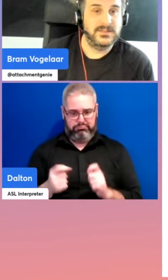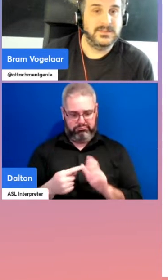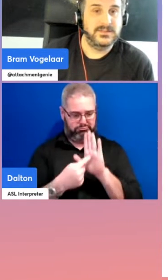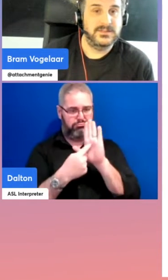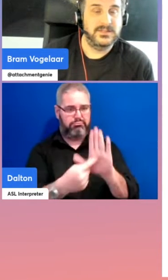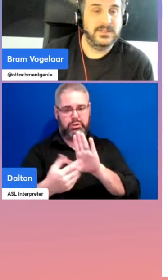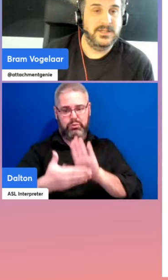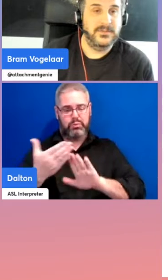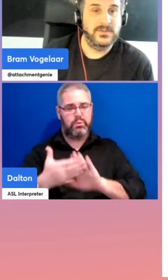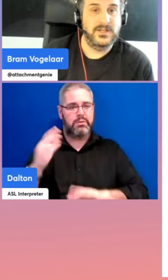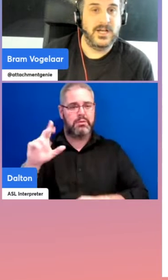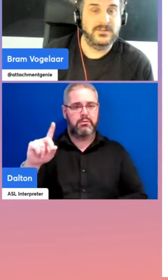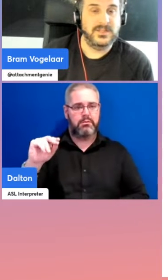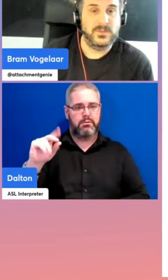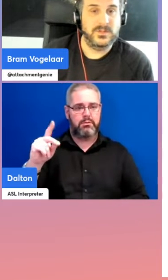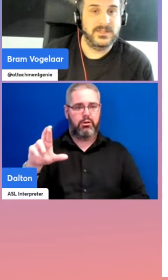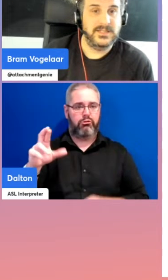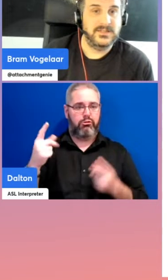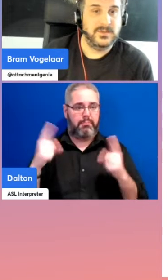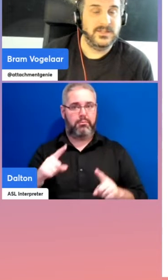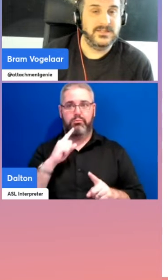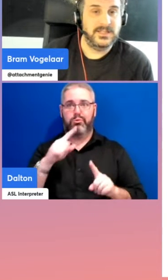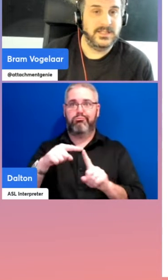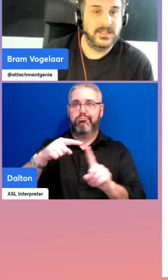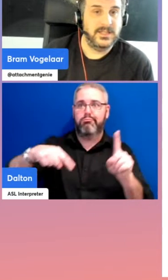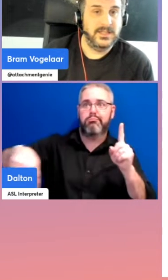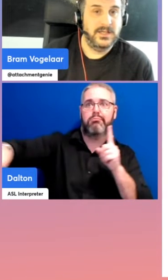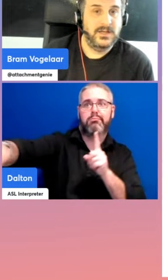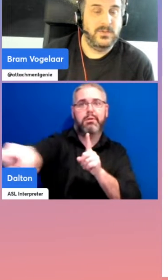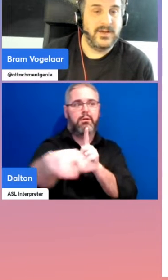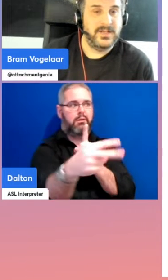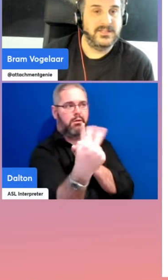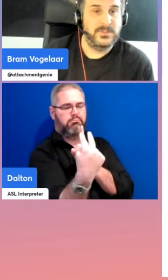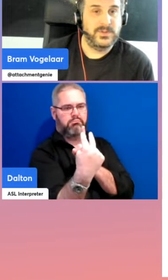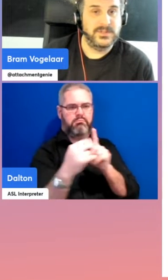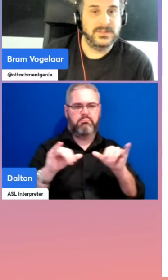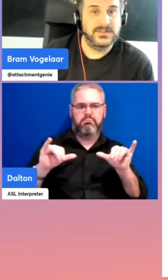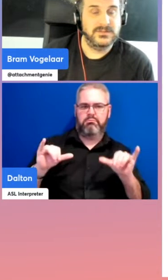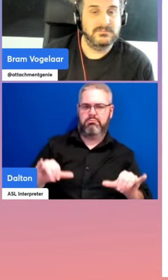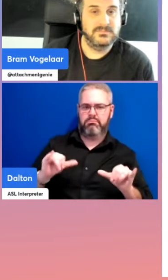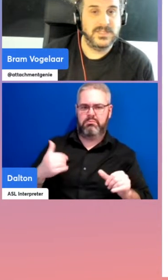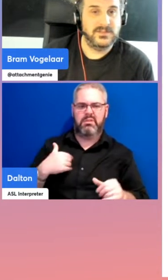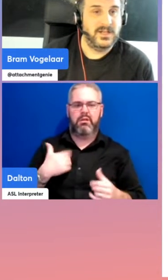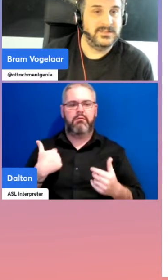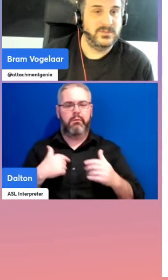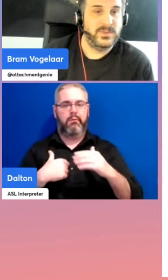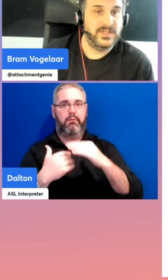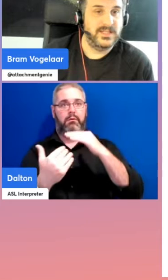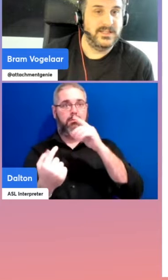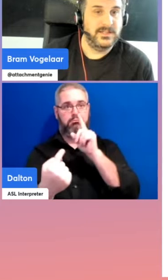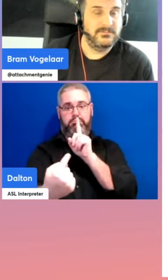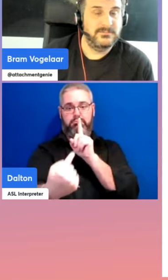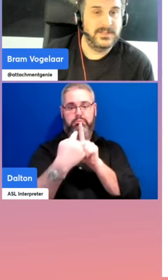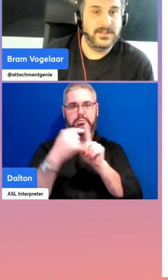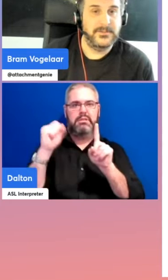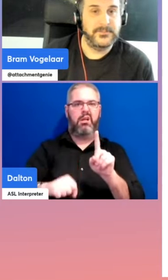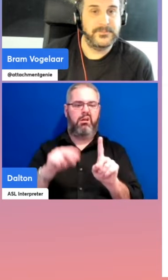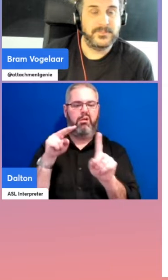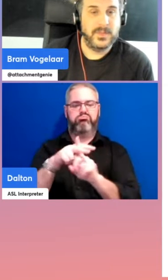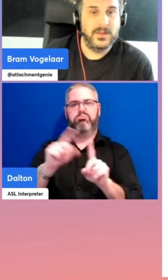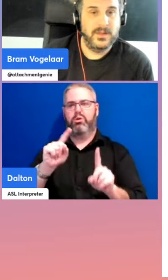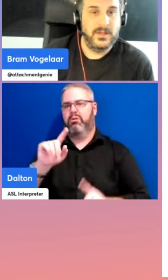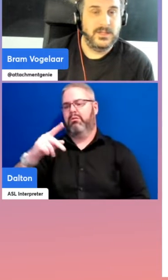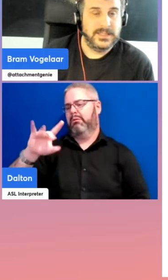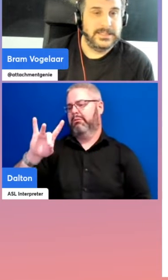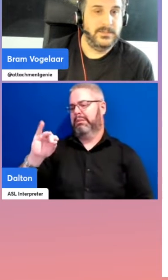Docker instance to the outside world is we're going to say we'll have an entry point. It's going to listen on port 80.